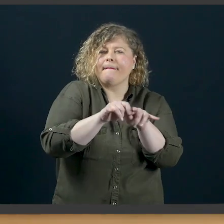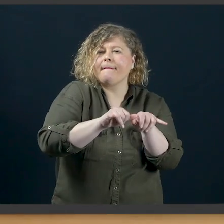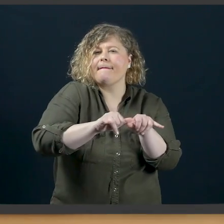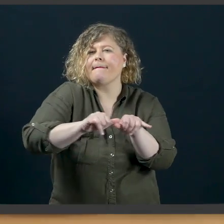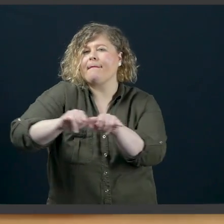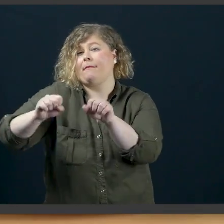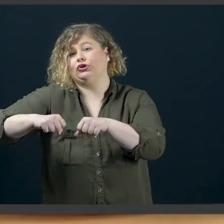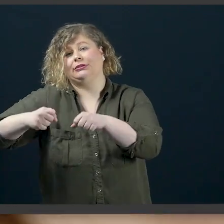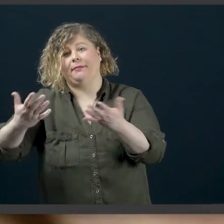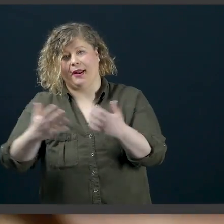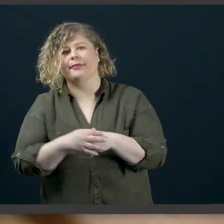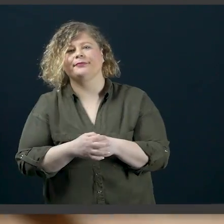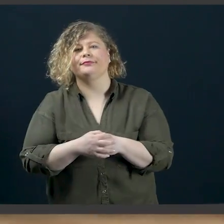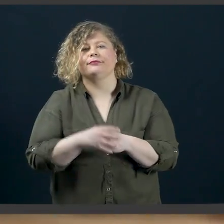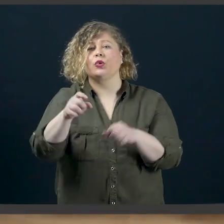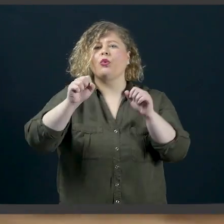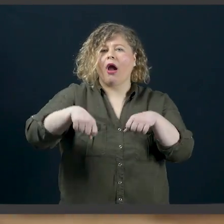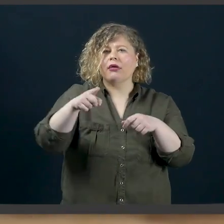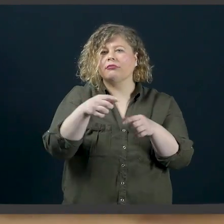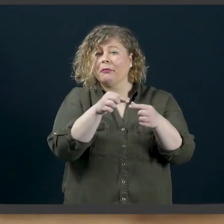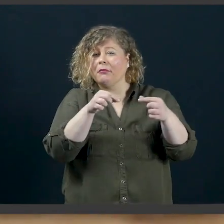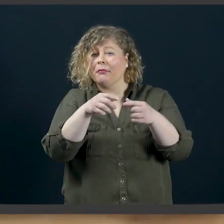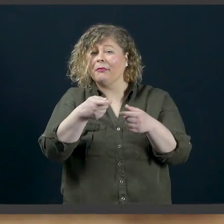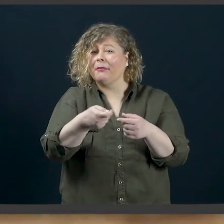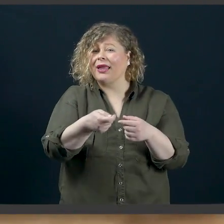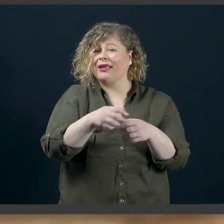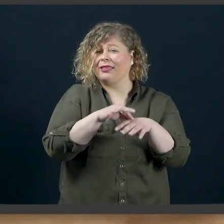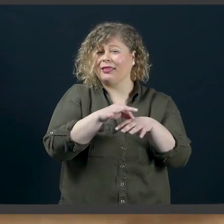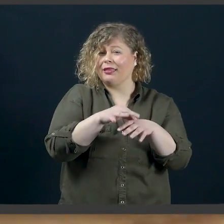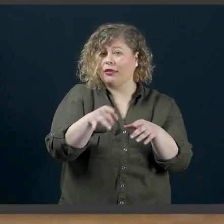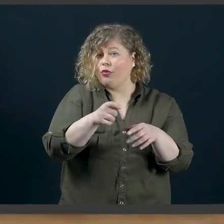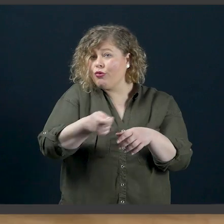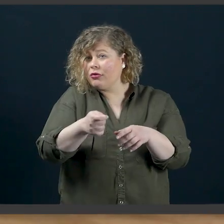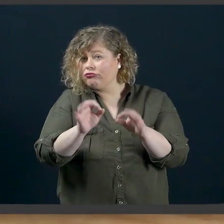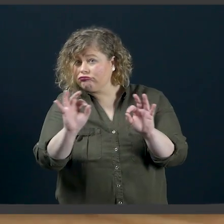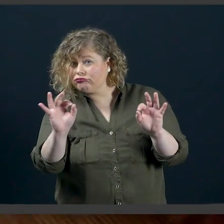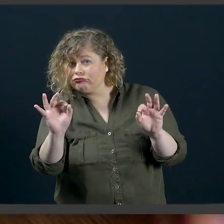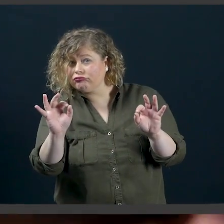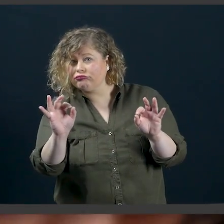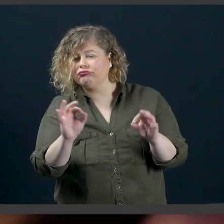similar as possible. This way you can be sure the meat will cook evenly.